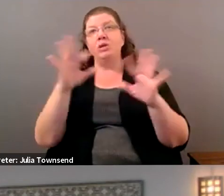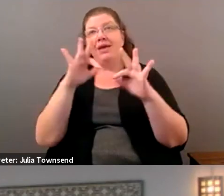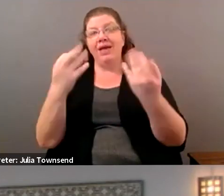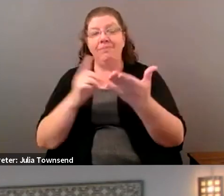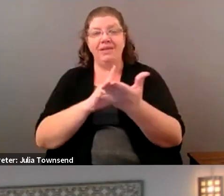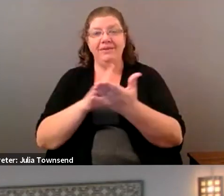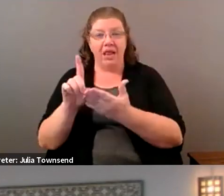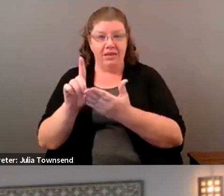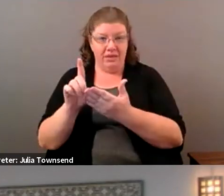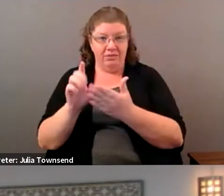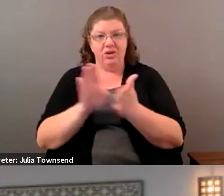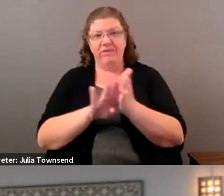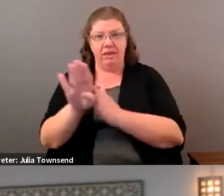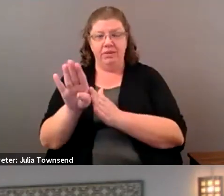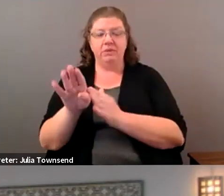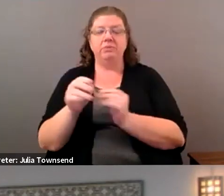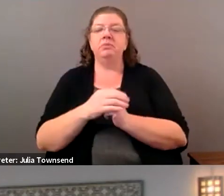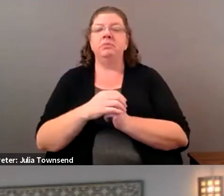Development.